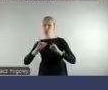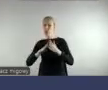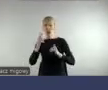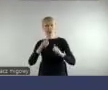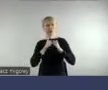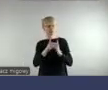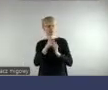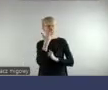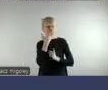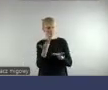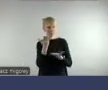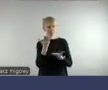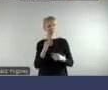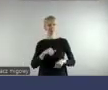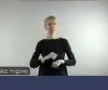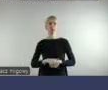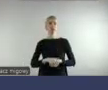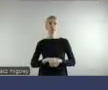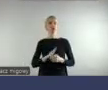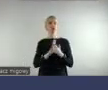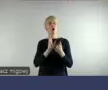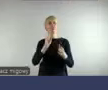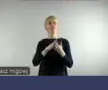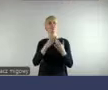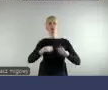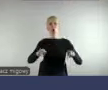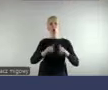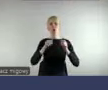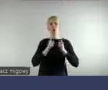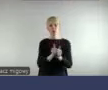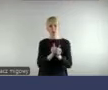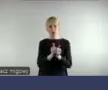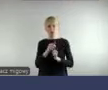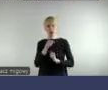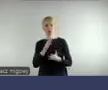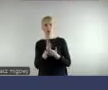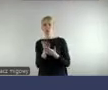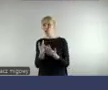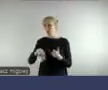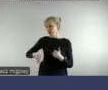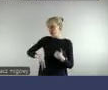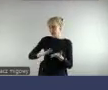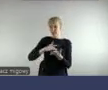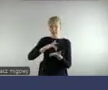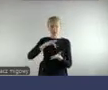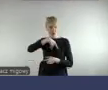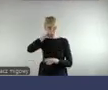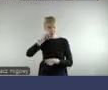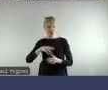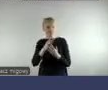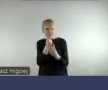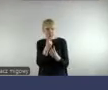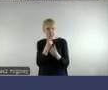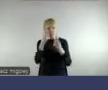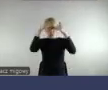almost all the Norwegian ministries, as you can see on the left side. So this is just a typical organization of county governors,